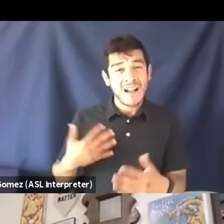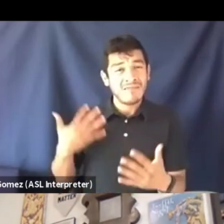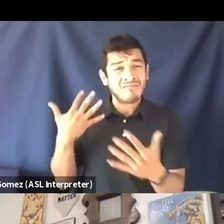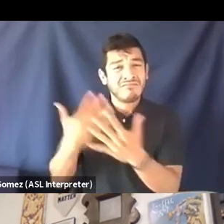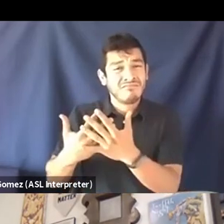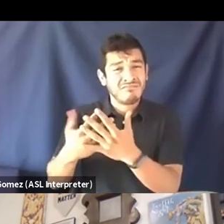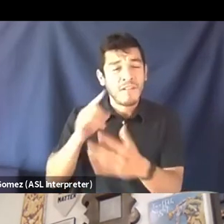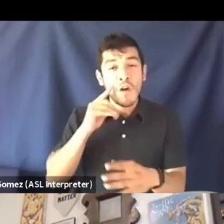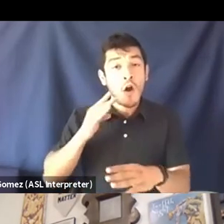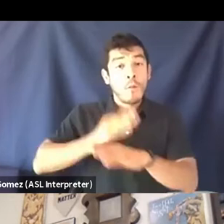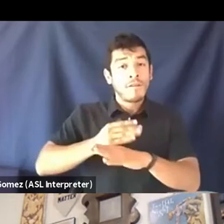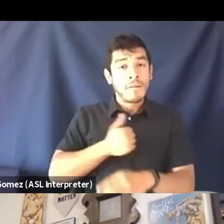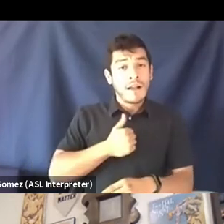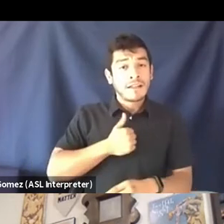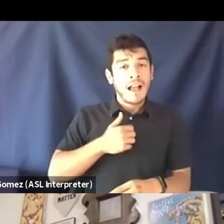for